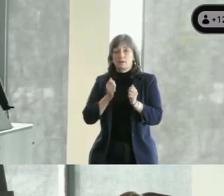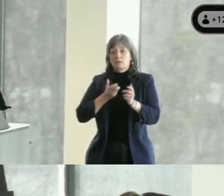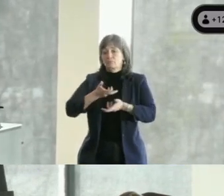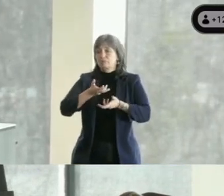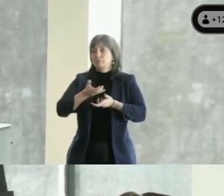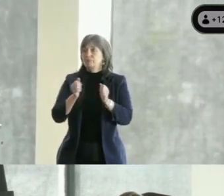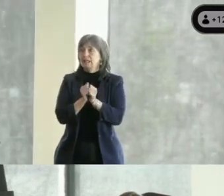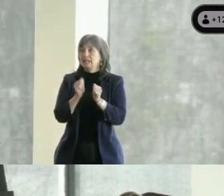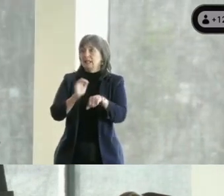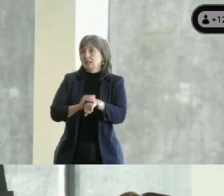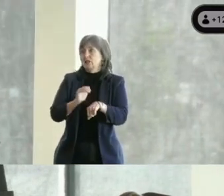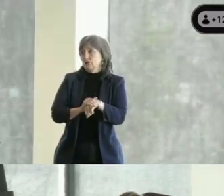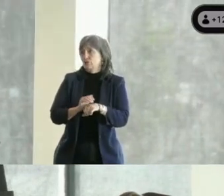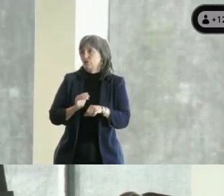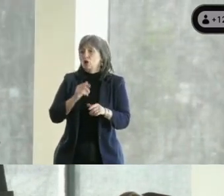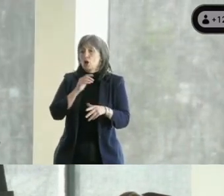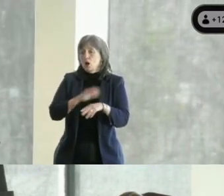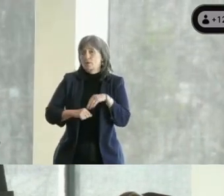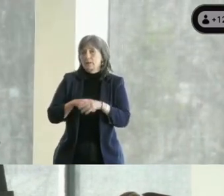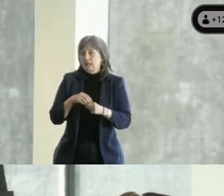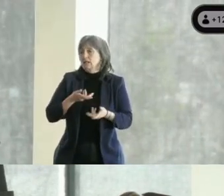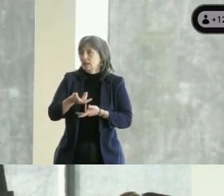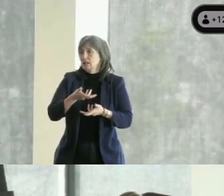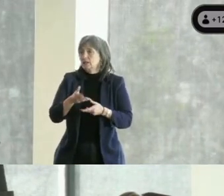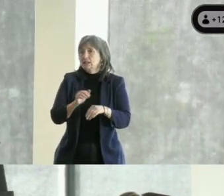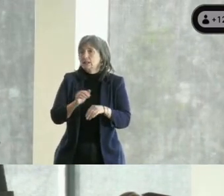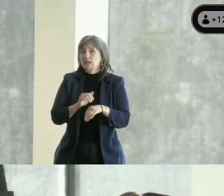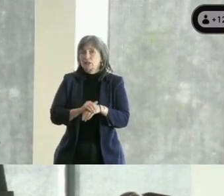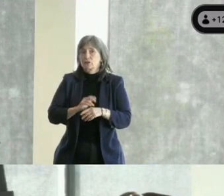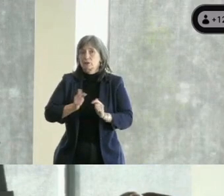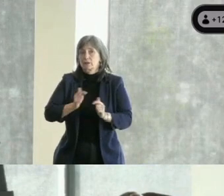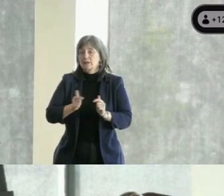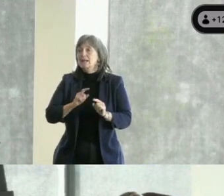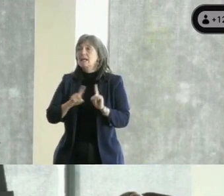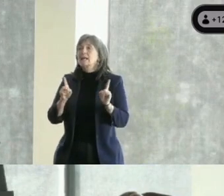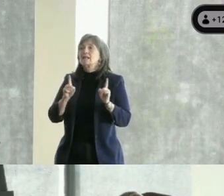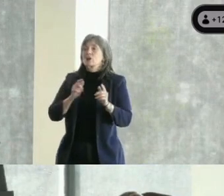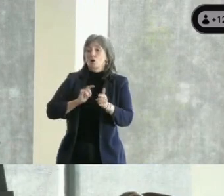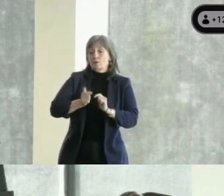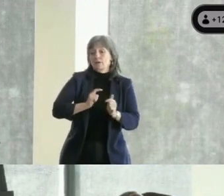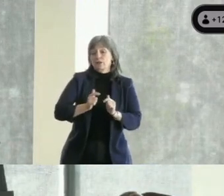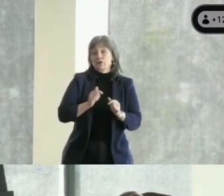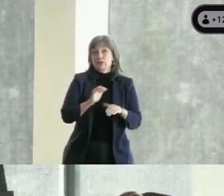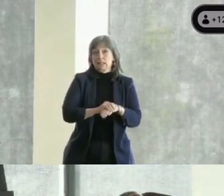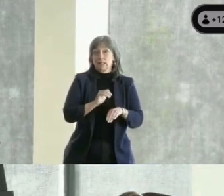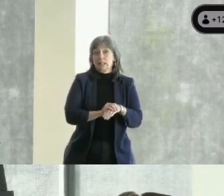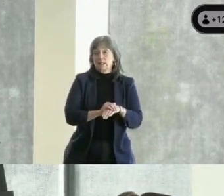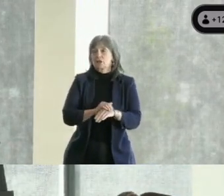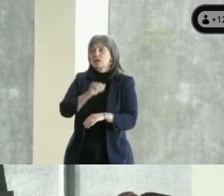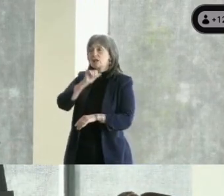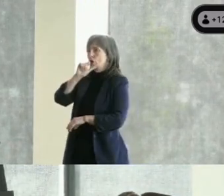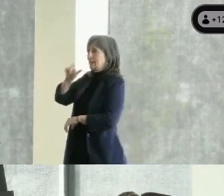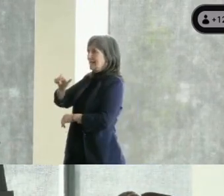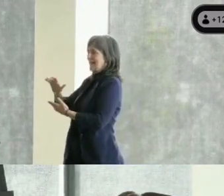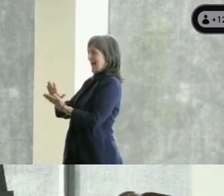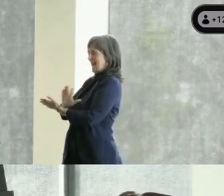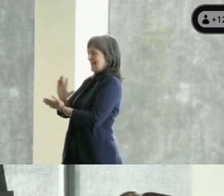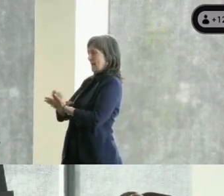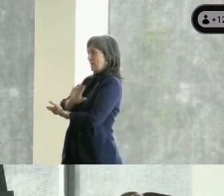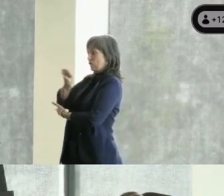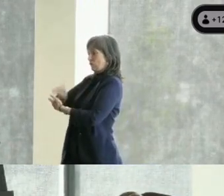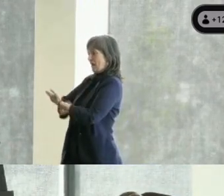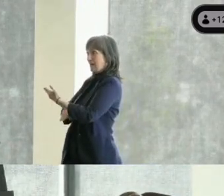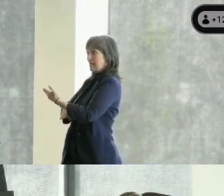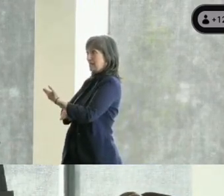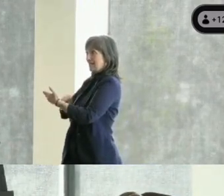in English. So there's general conversational English is very different than academic English. If you don't need academic writing